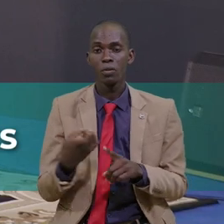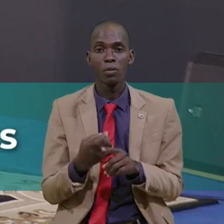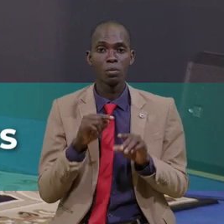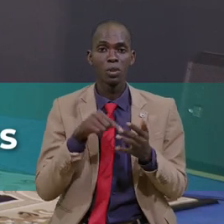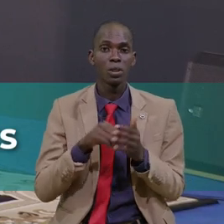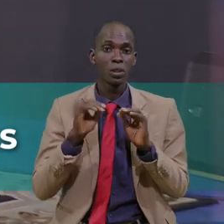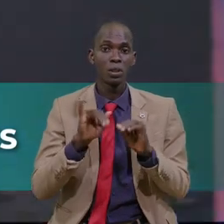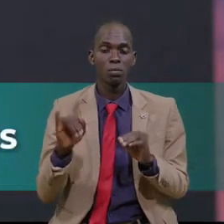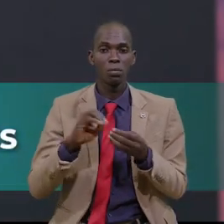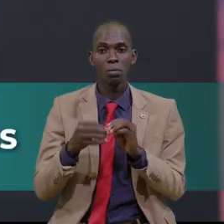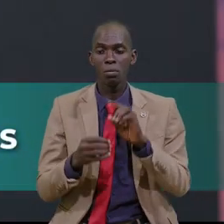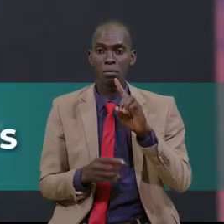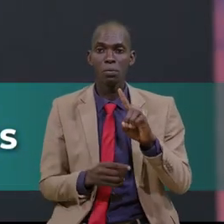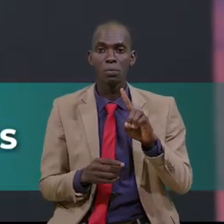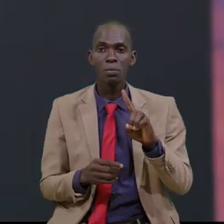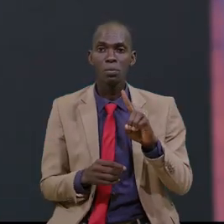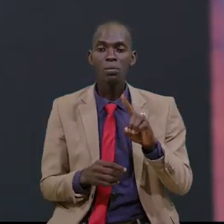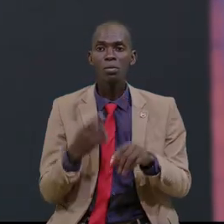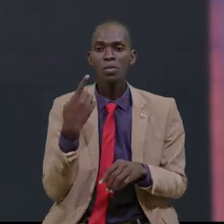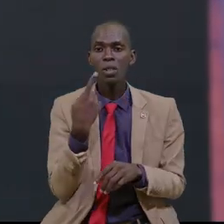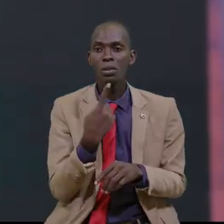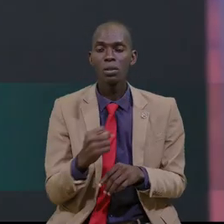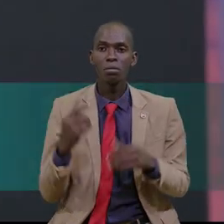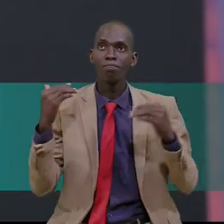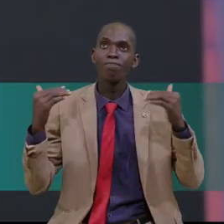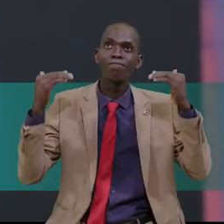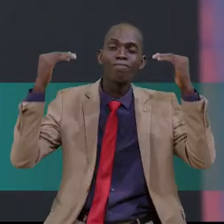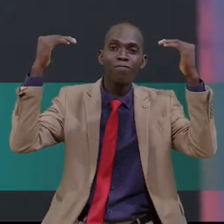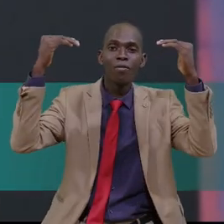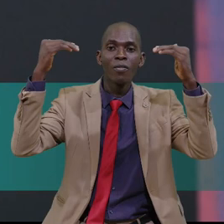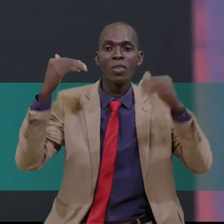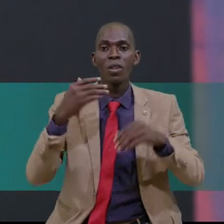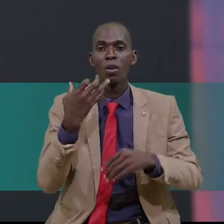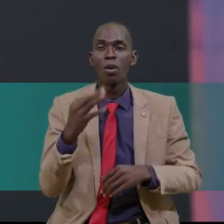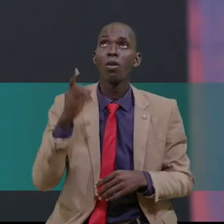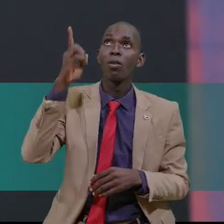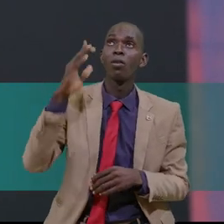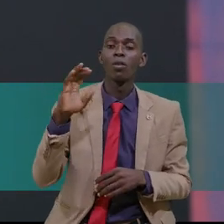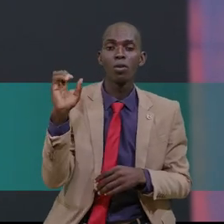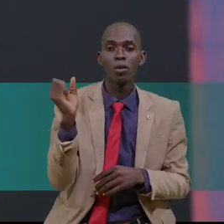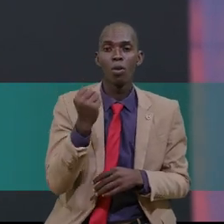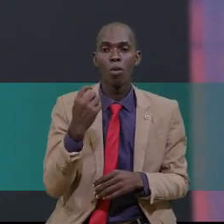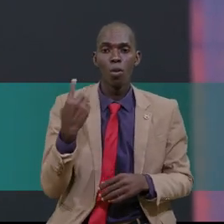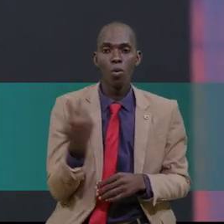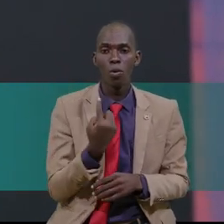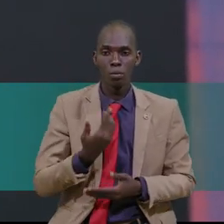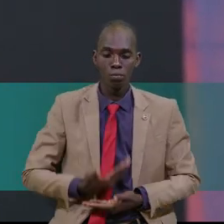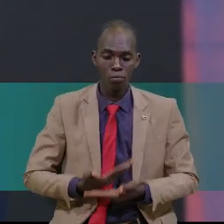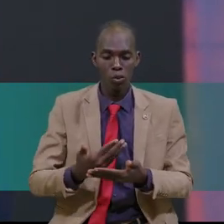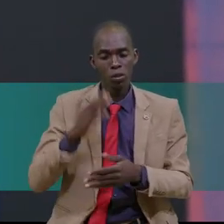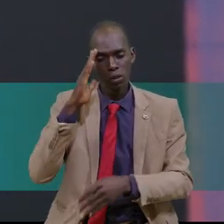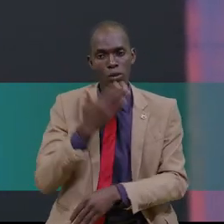looking at number one, the supremacy and the of God's only begotten Son. God's